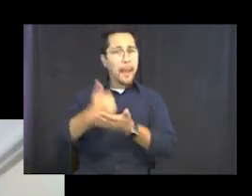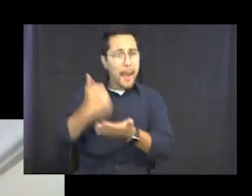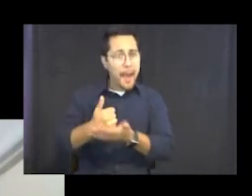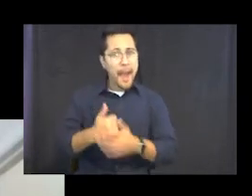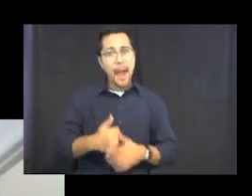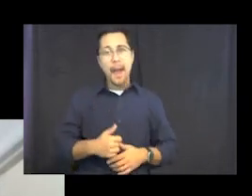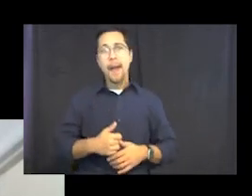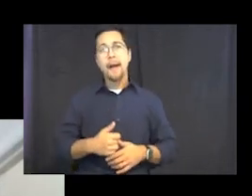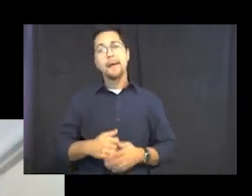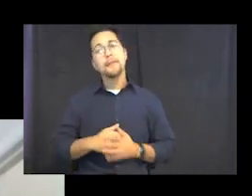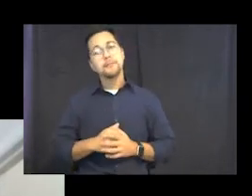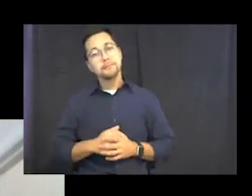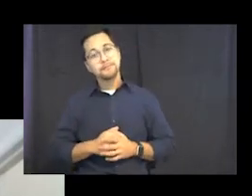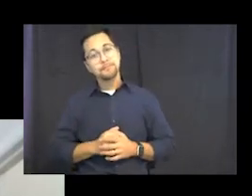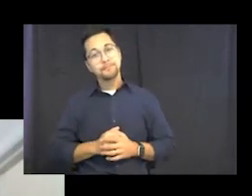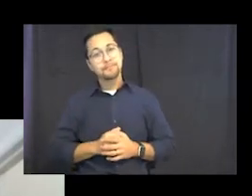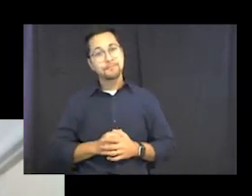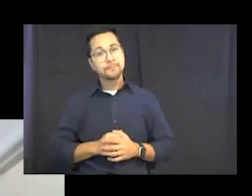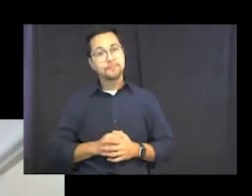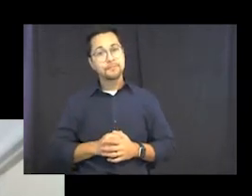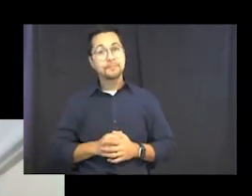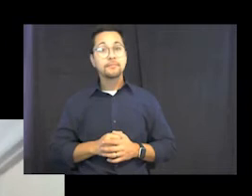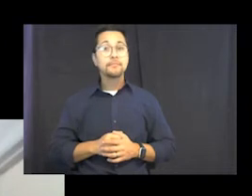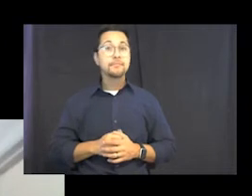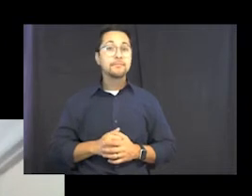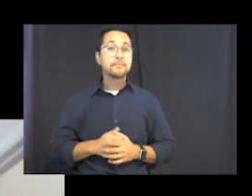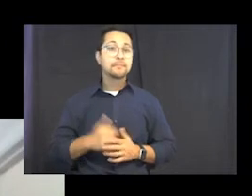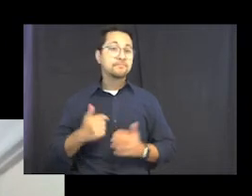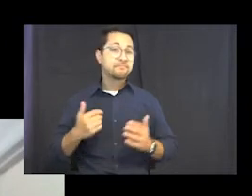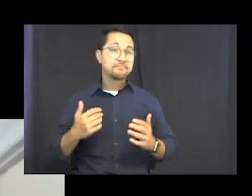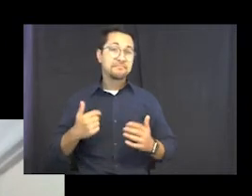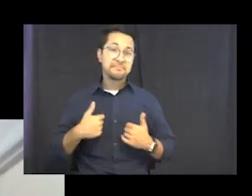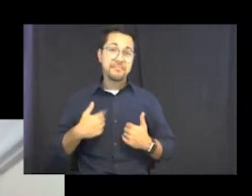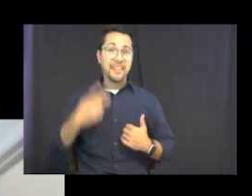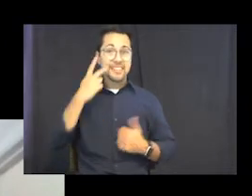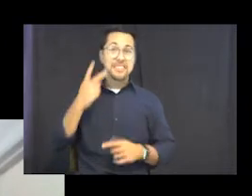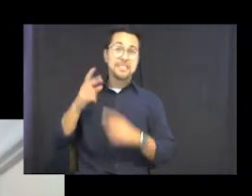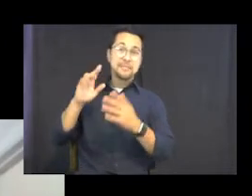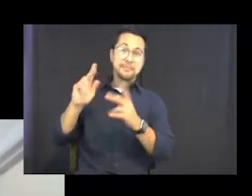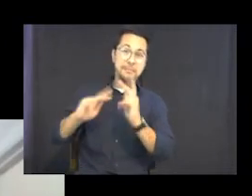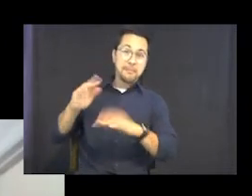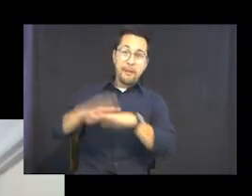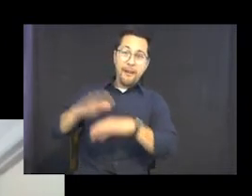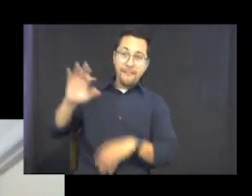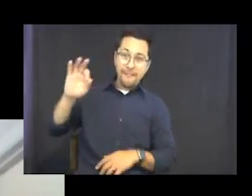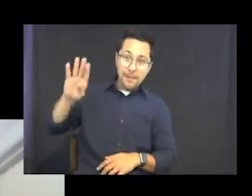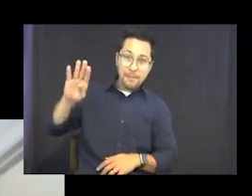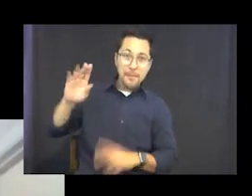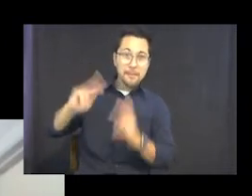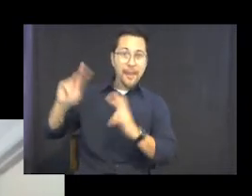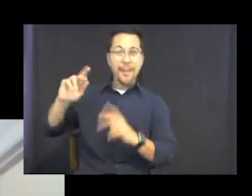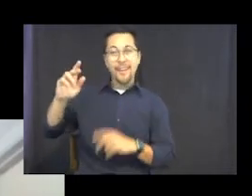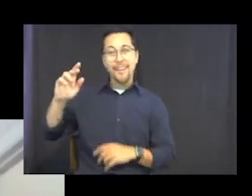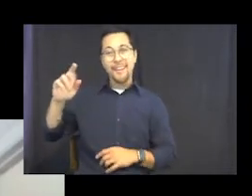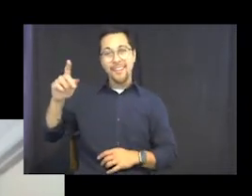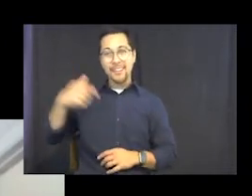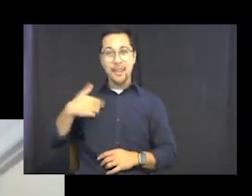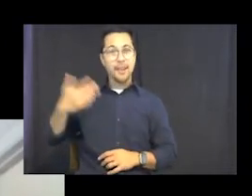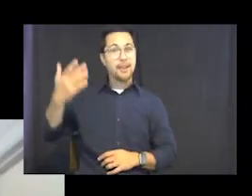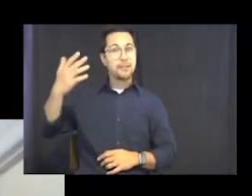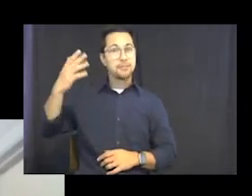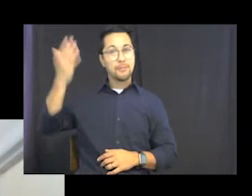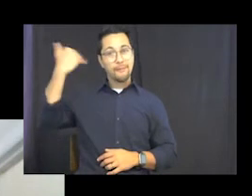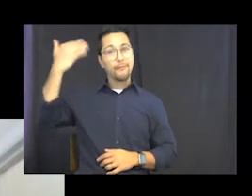helping you. So, I have people on my Facebook page that used to be providers for me 20